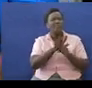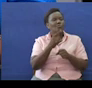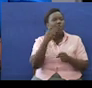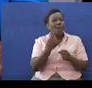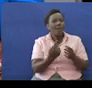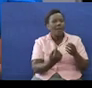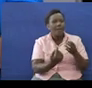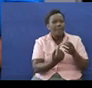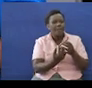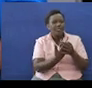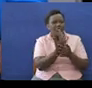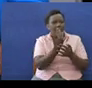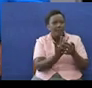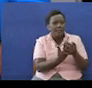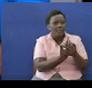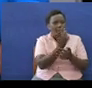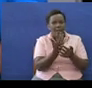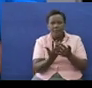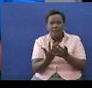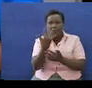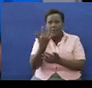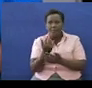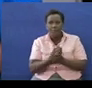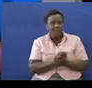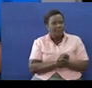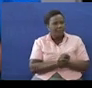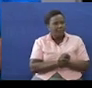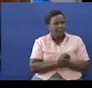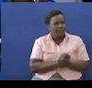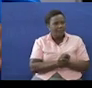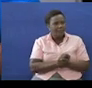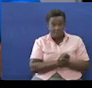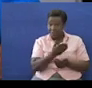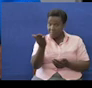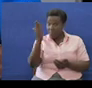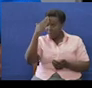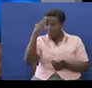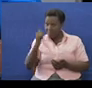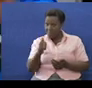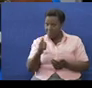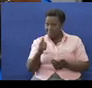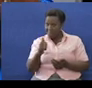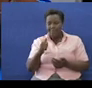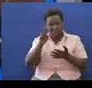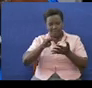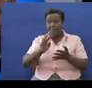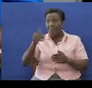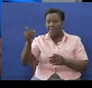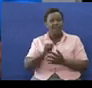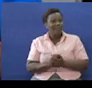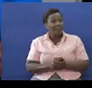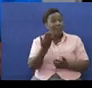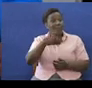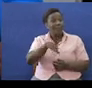this area, mostly you'll find shrubs. I don't know what you understand, you know what shrubs are, but don't worry, you learn